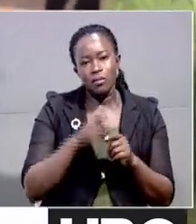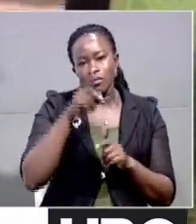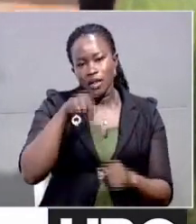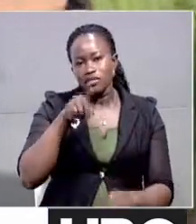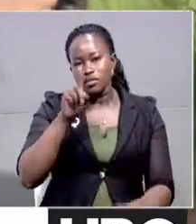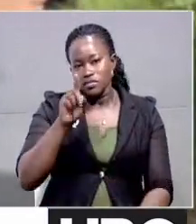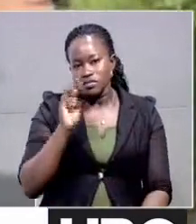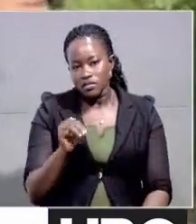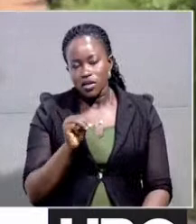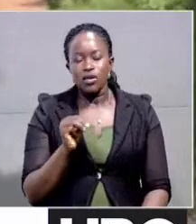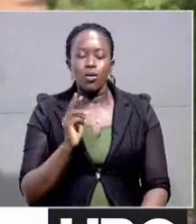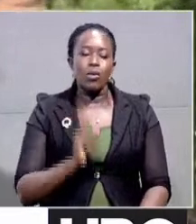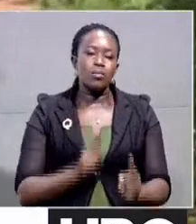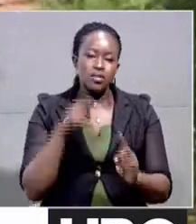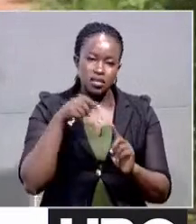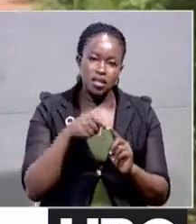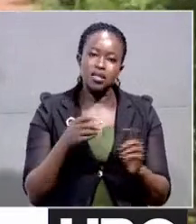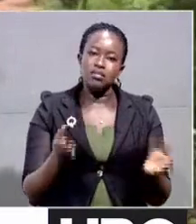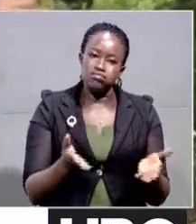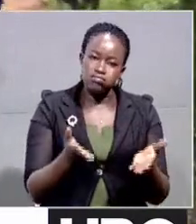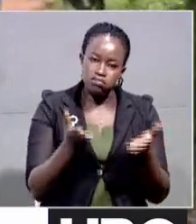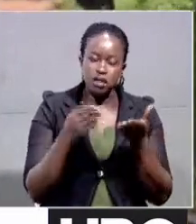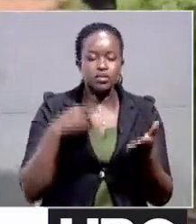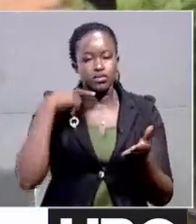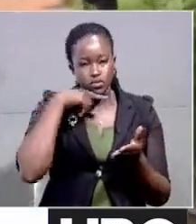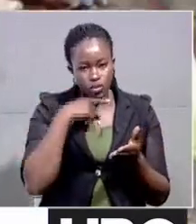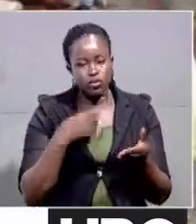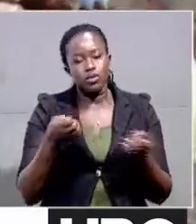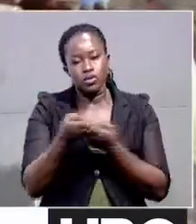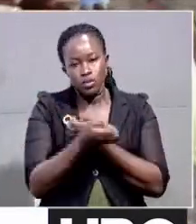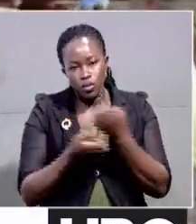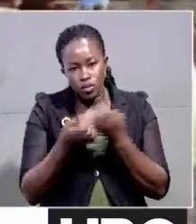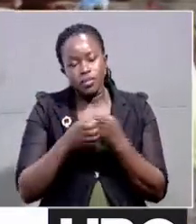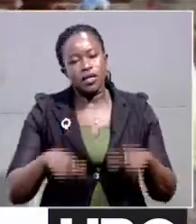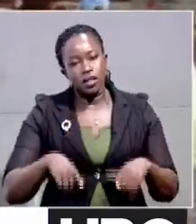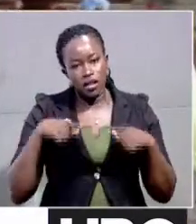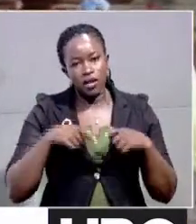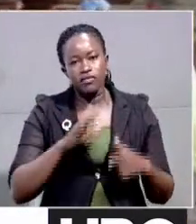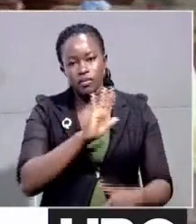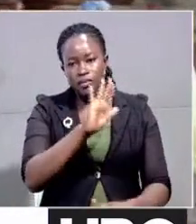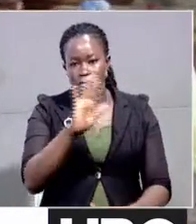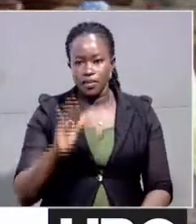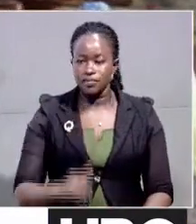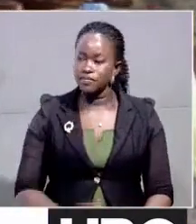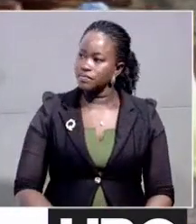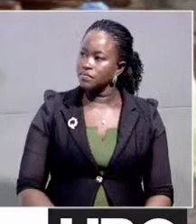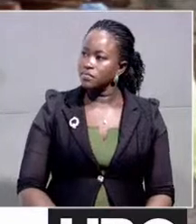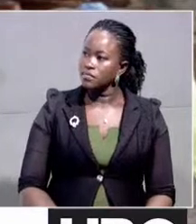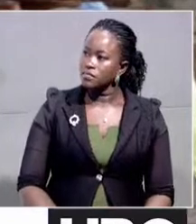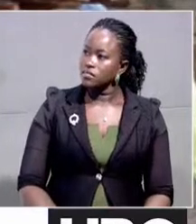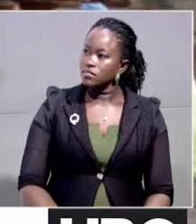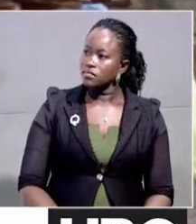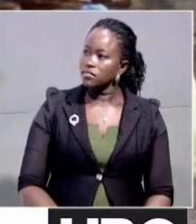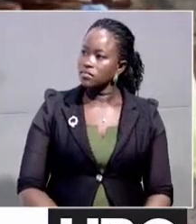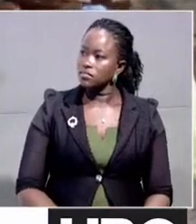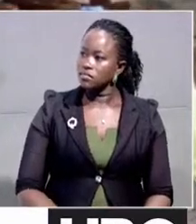model to aim at improving their socio-economic standing. It will be like something, those people will get it, they will